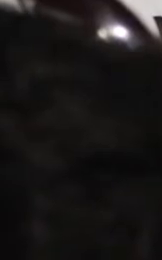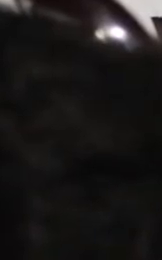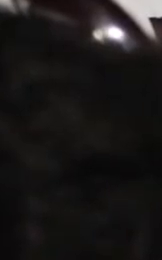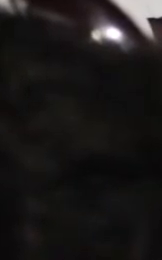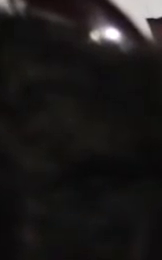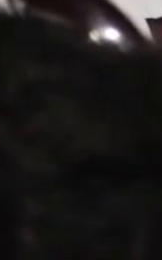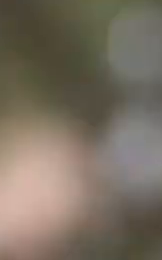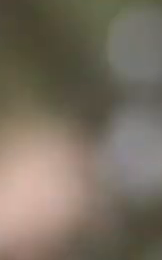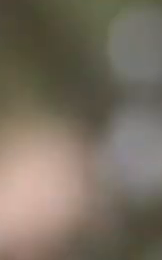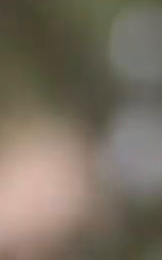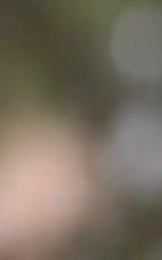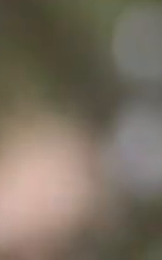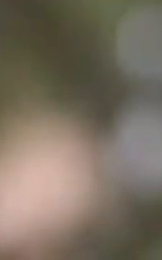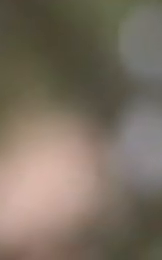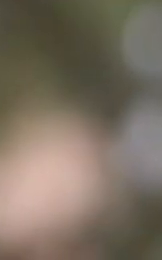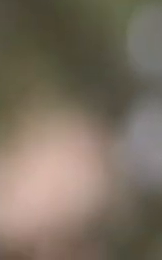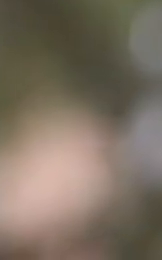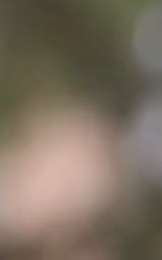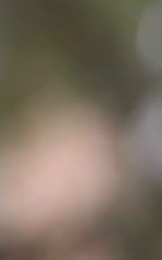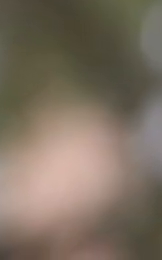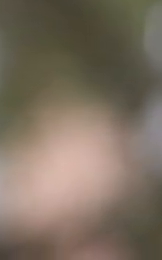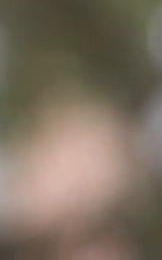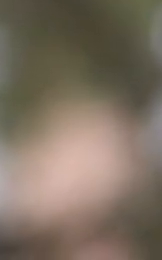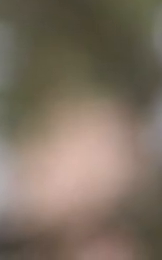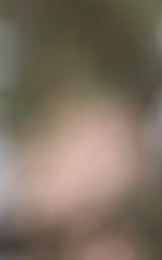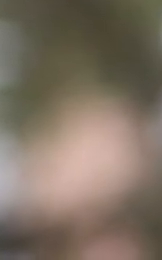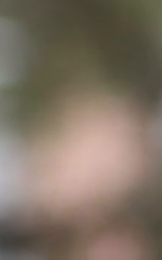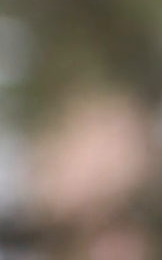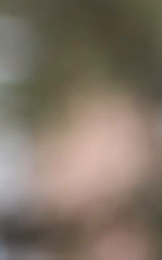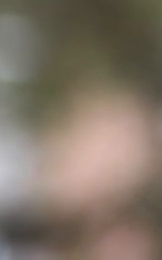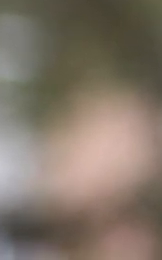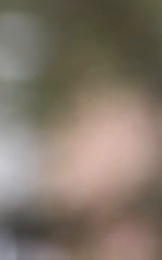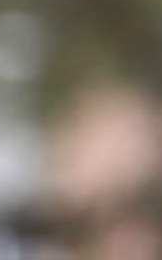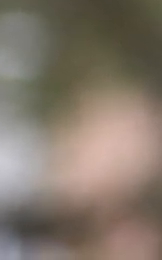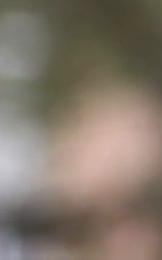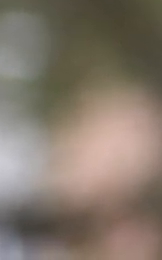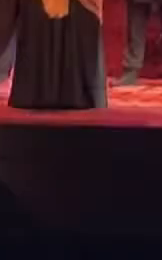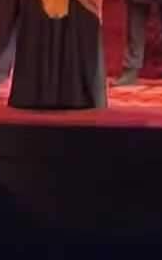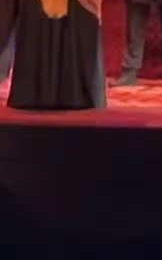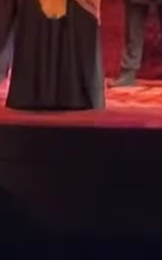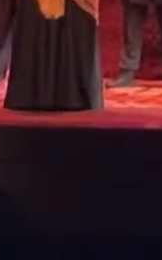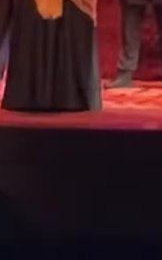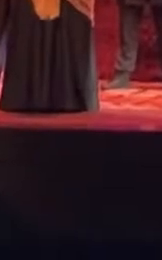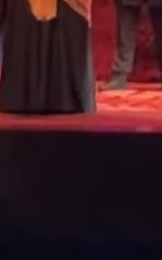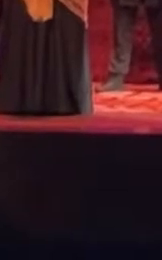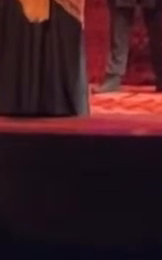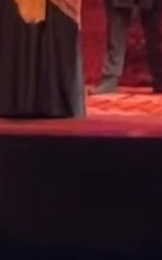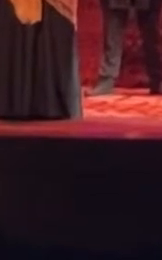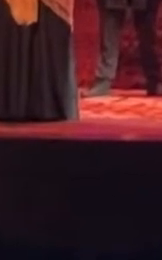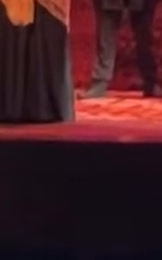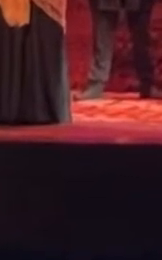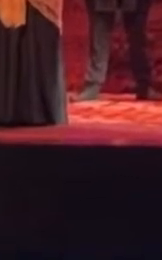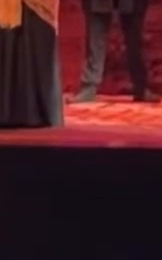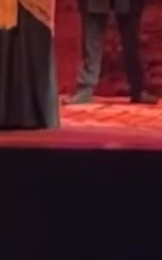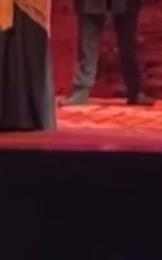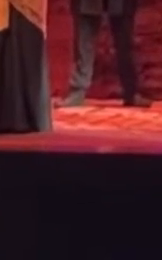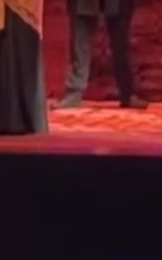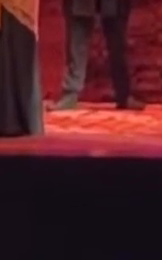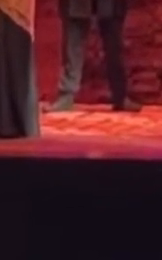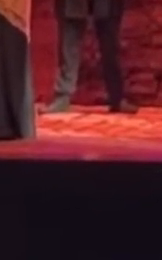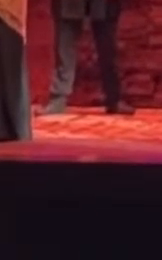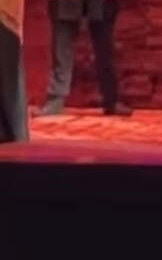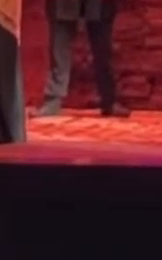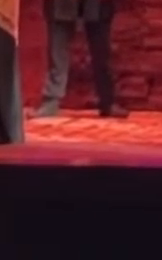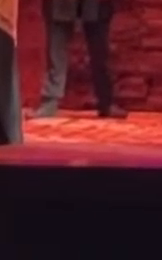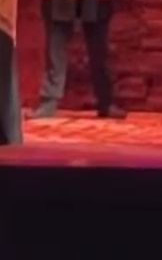Hello, San Antonio ISD. Welcome to the Highlands High School Class of 2023 graduation ceremony taking place right here in